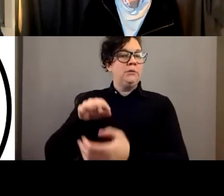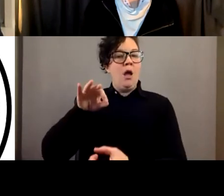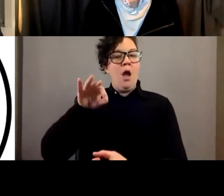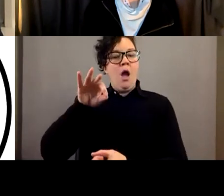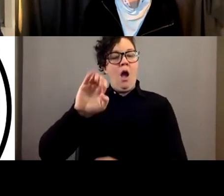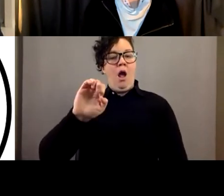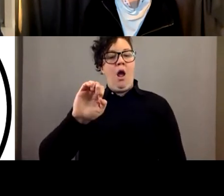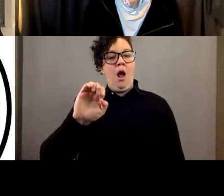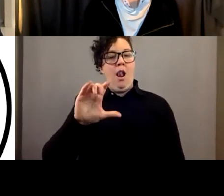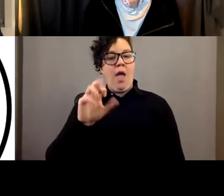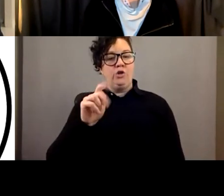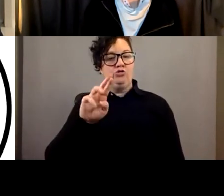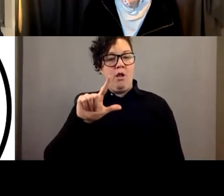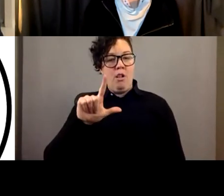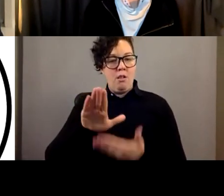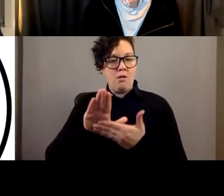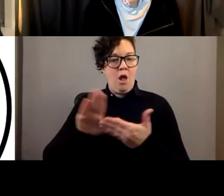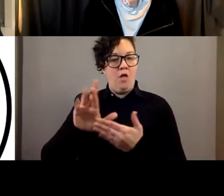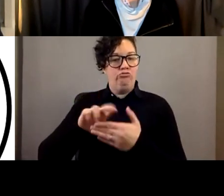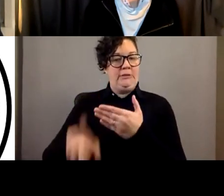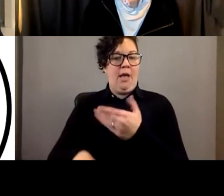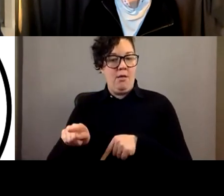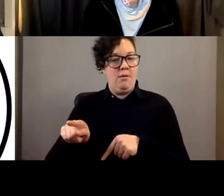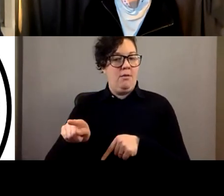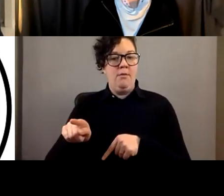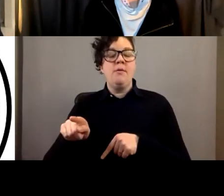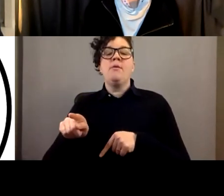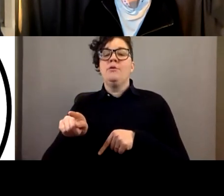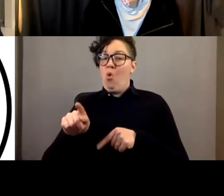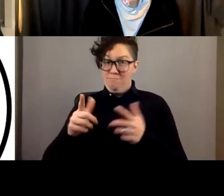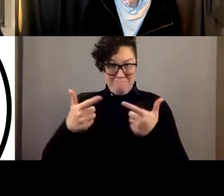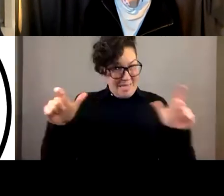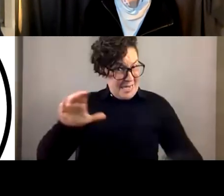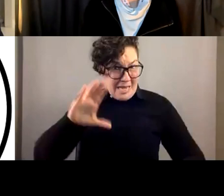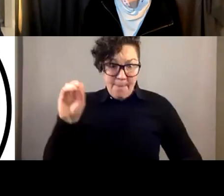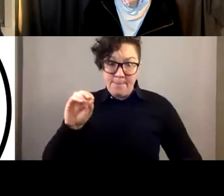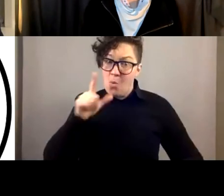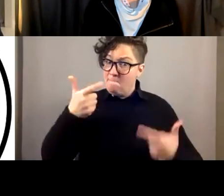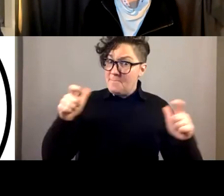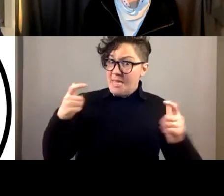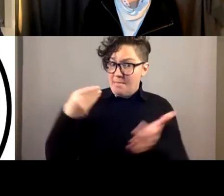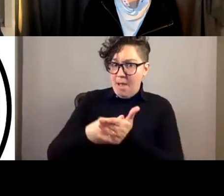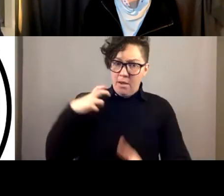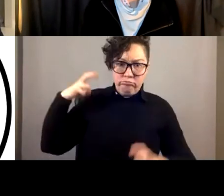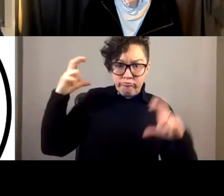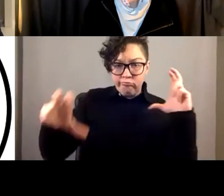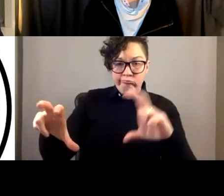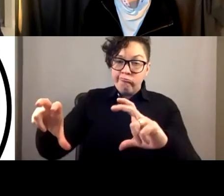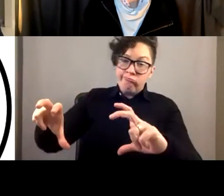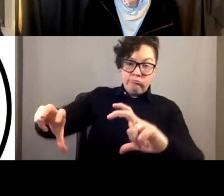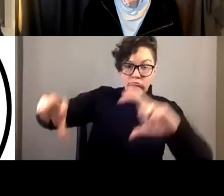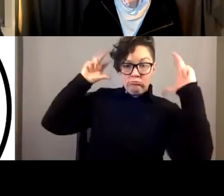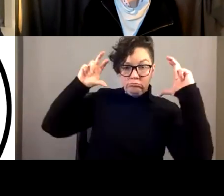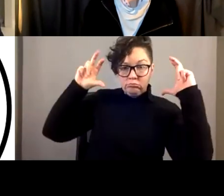statement. You know, these are major Fortune 500 companies that are basically refusing to support these